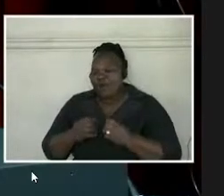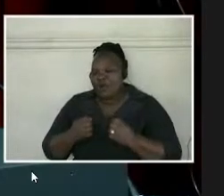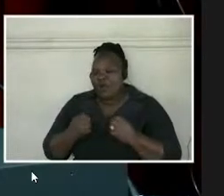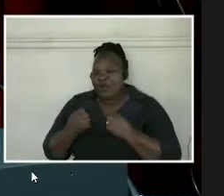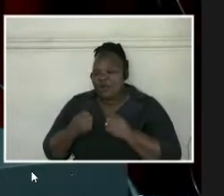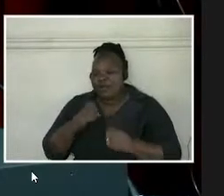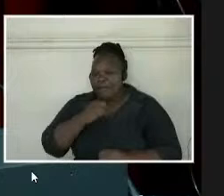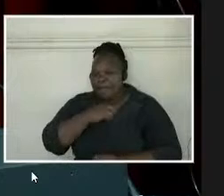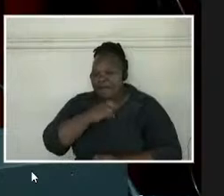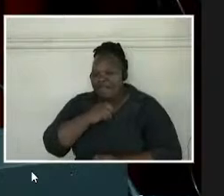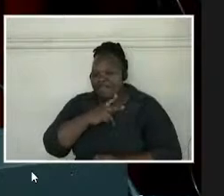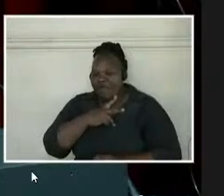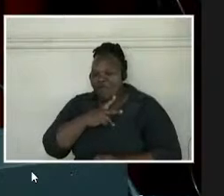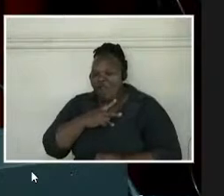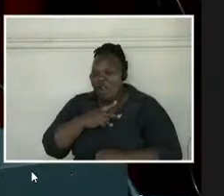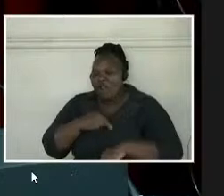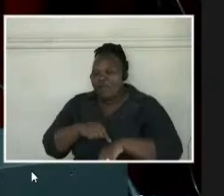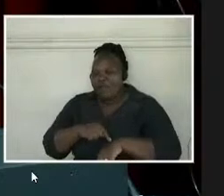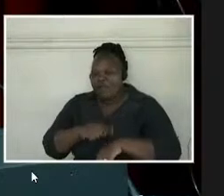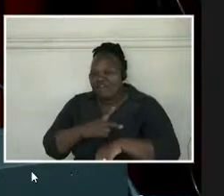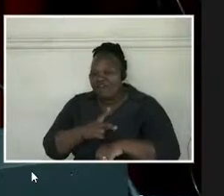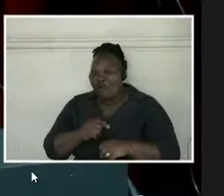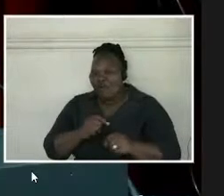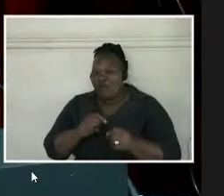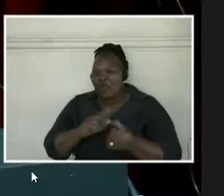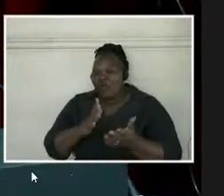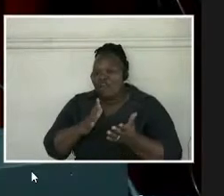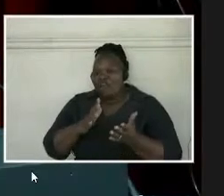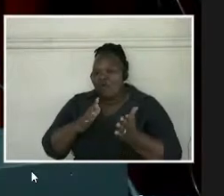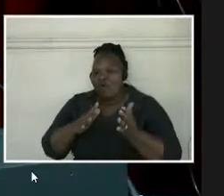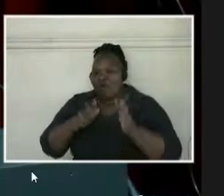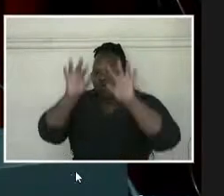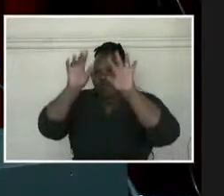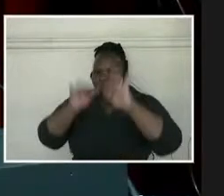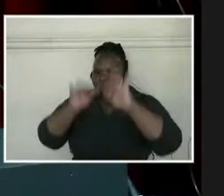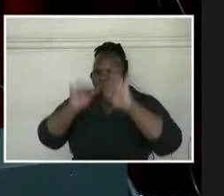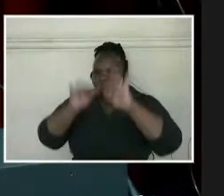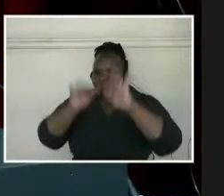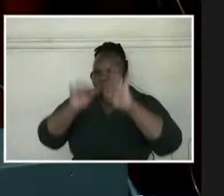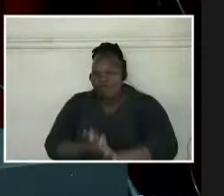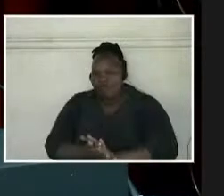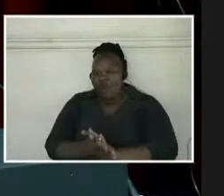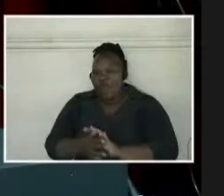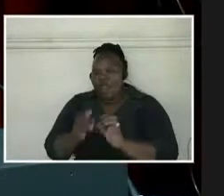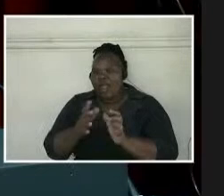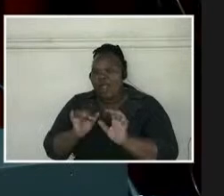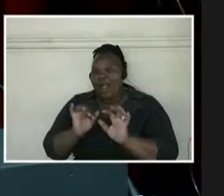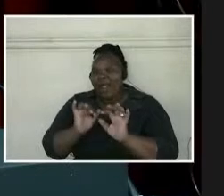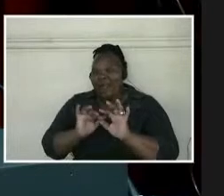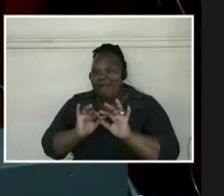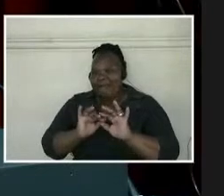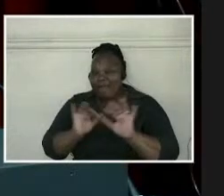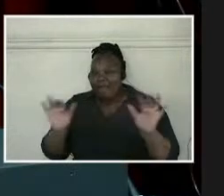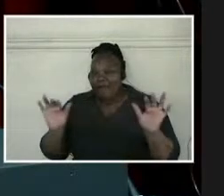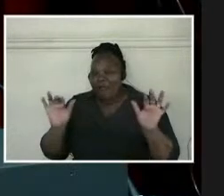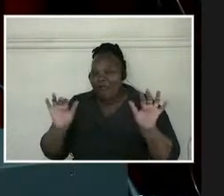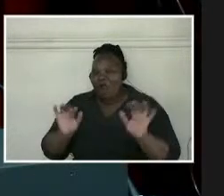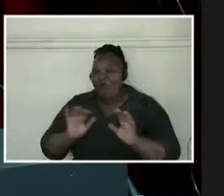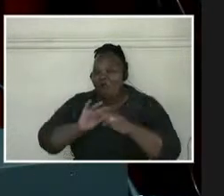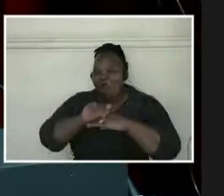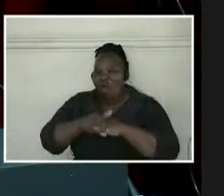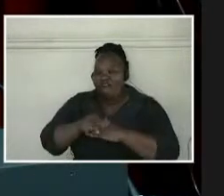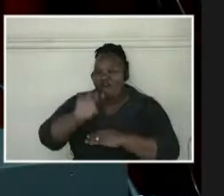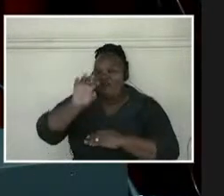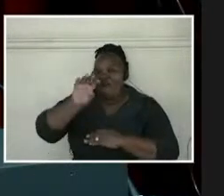infected on our people by devastating flats which left over 430 people dead the